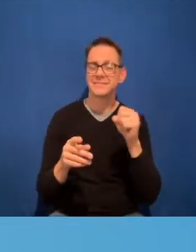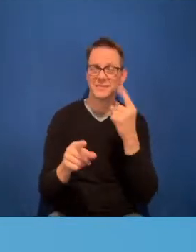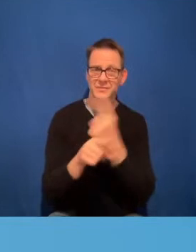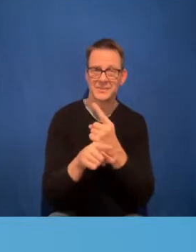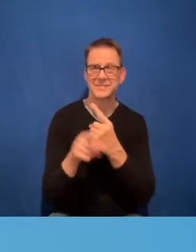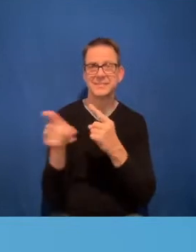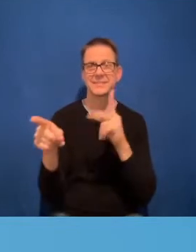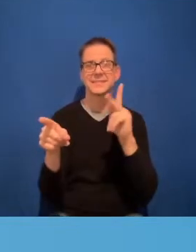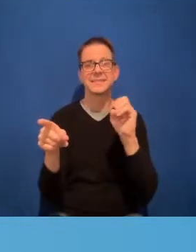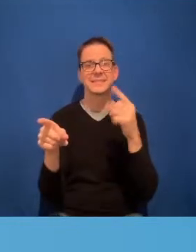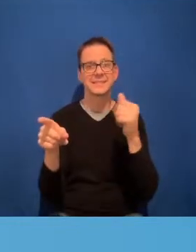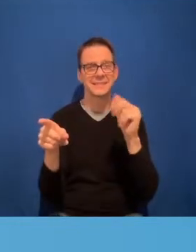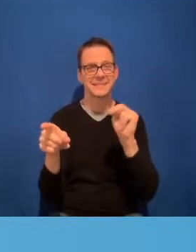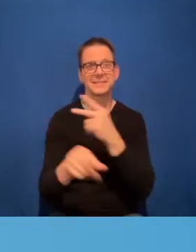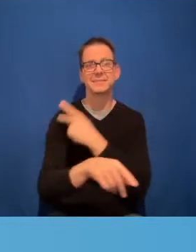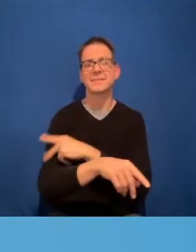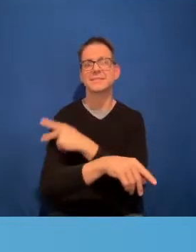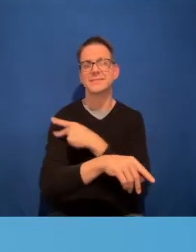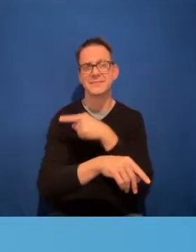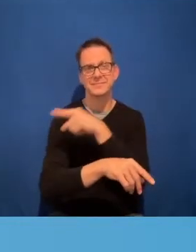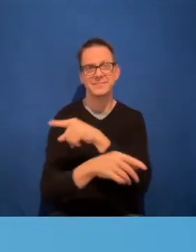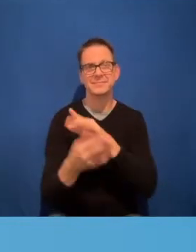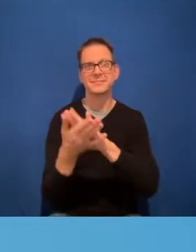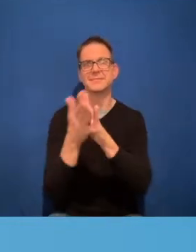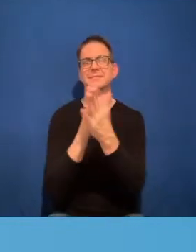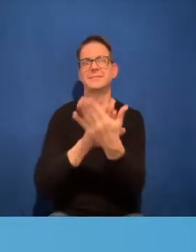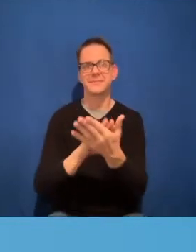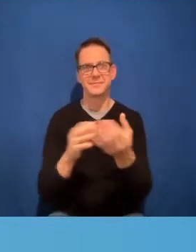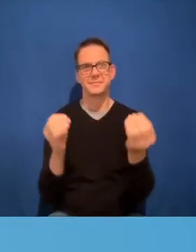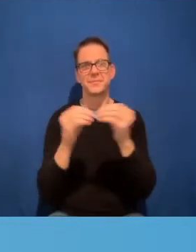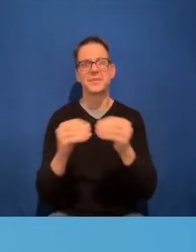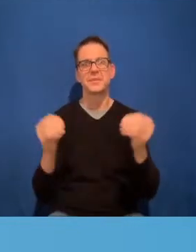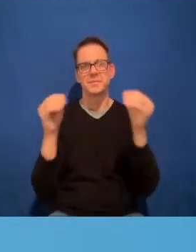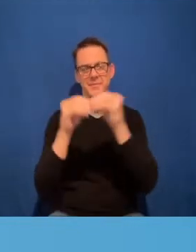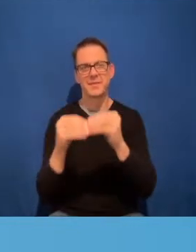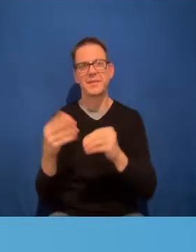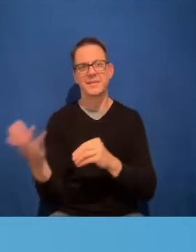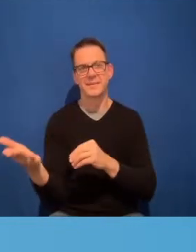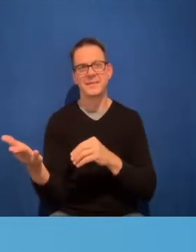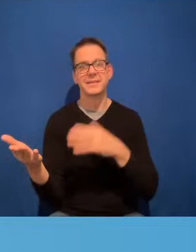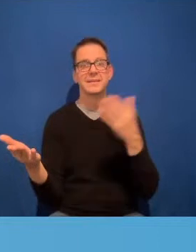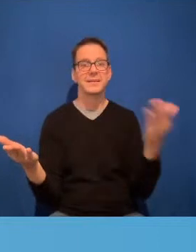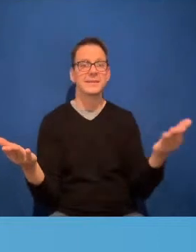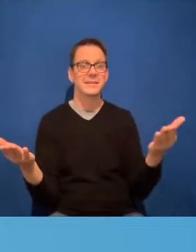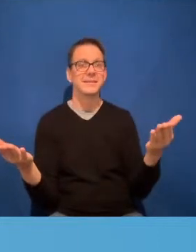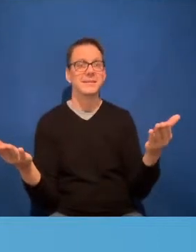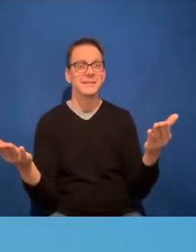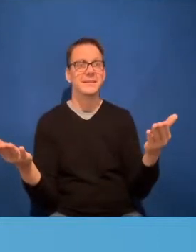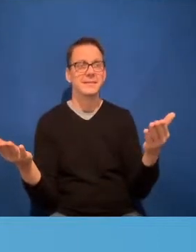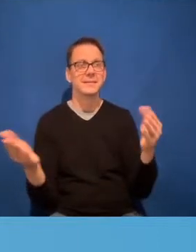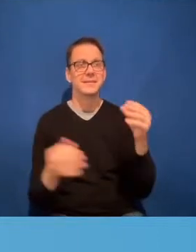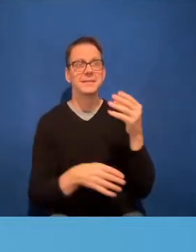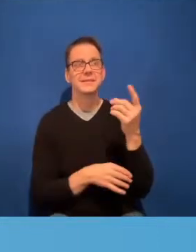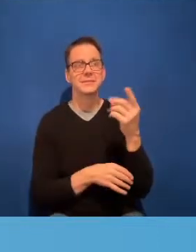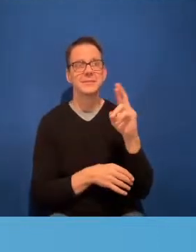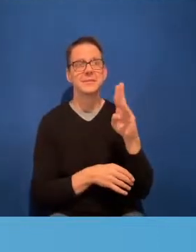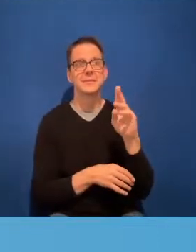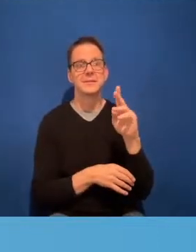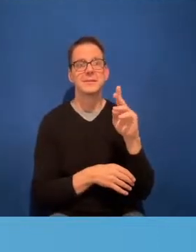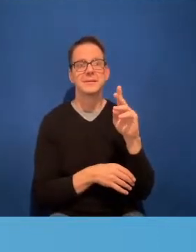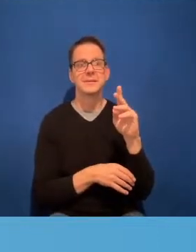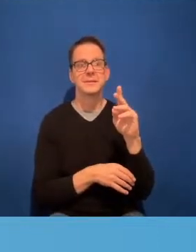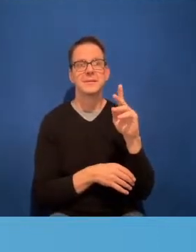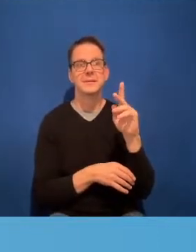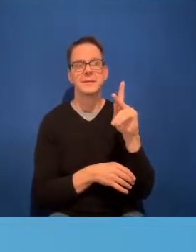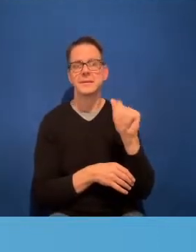right. Mukarram. And then what we need to remember is that as soon as UCP came in, they had ripped the contract